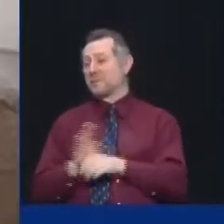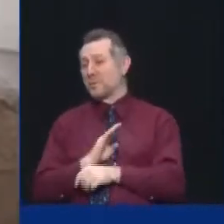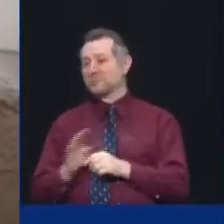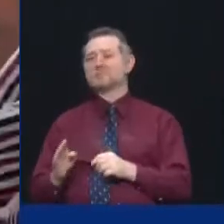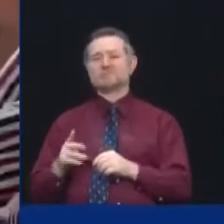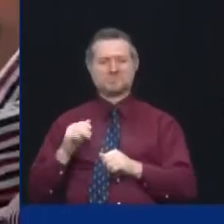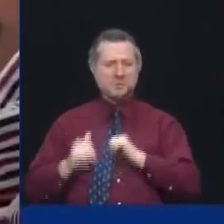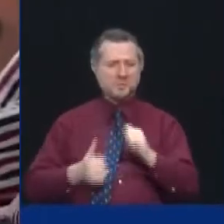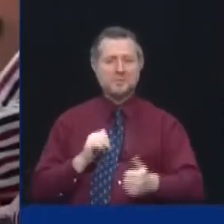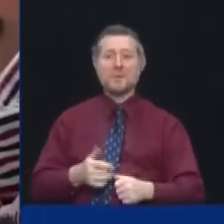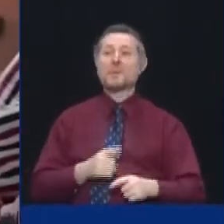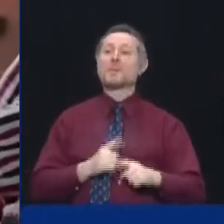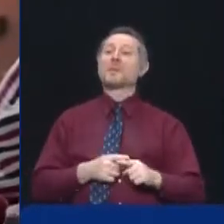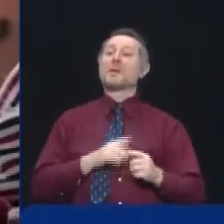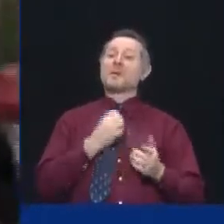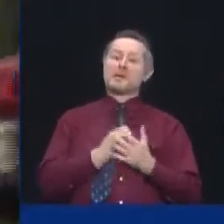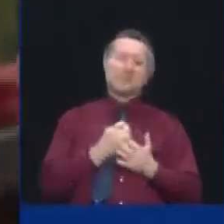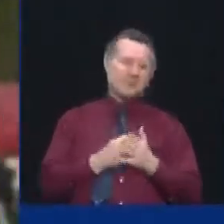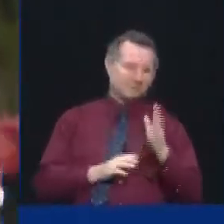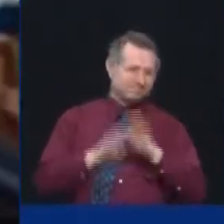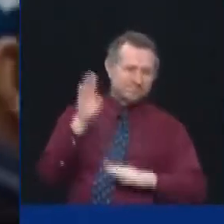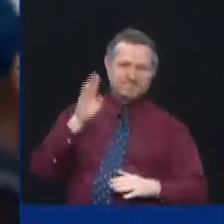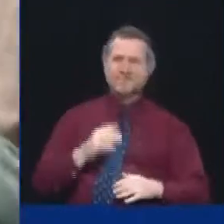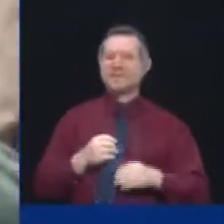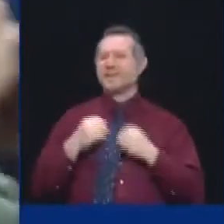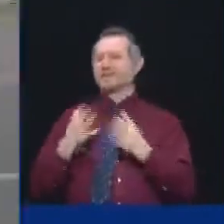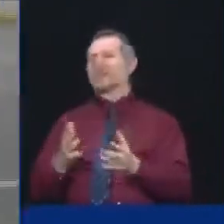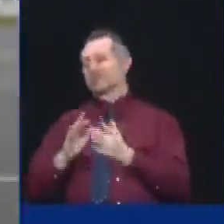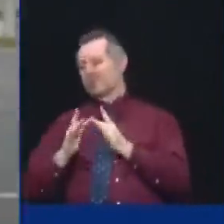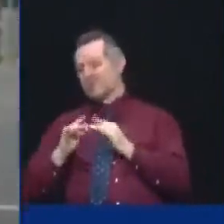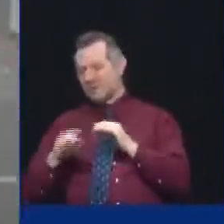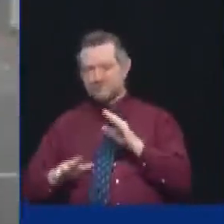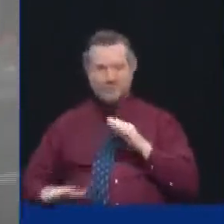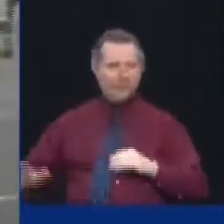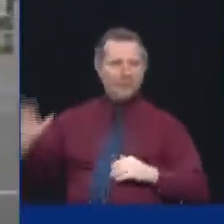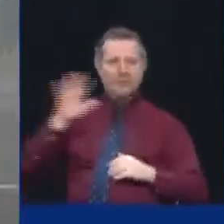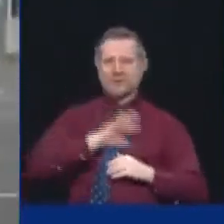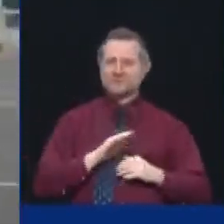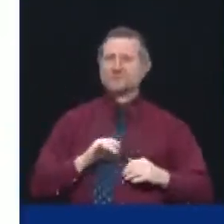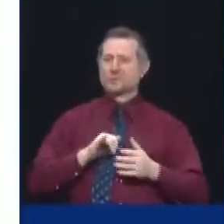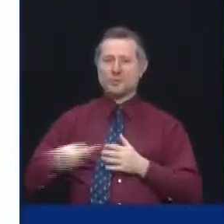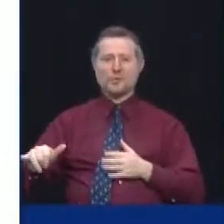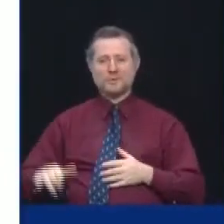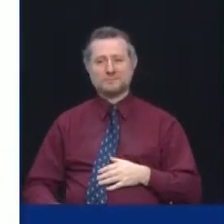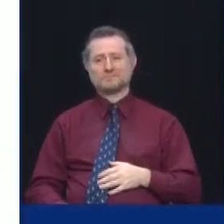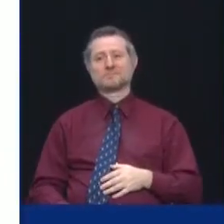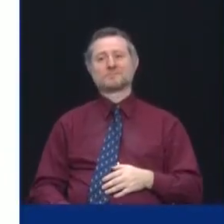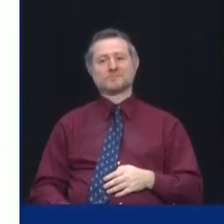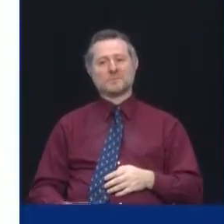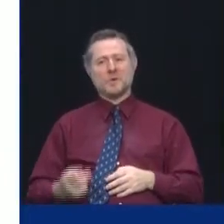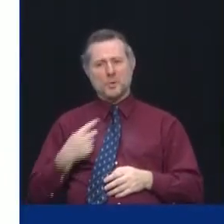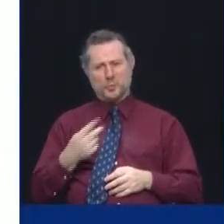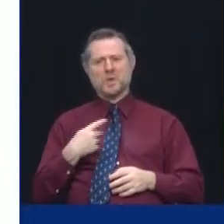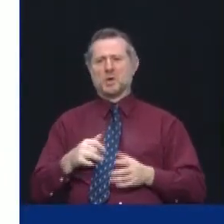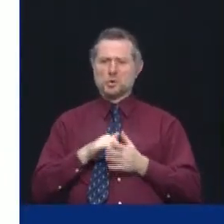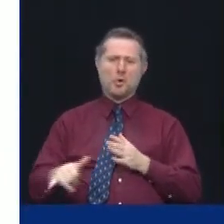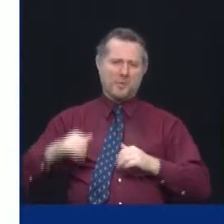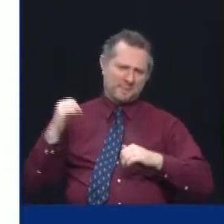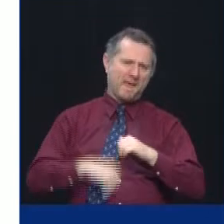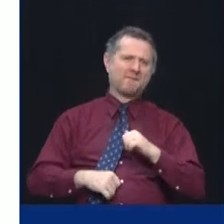and spring back automatically. No, we're going to make our future. And we did.